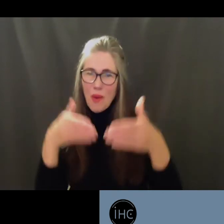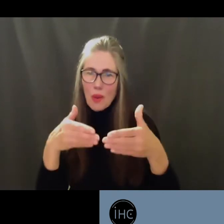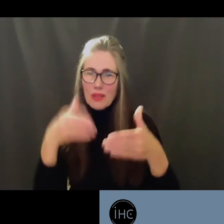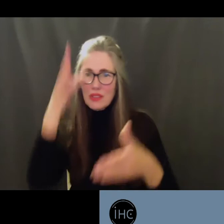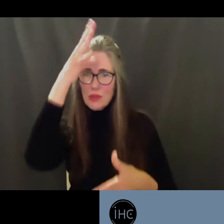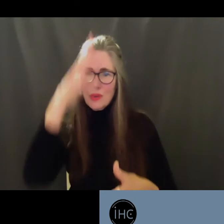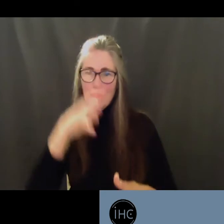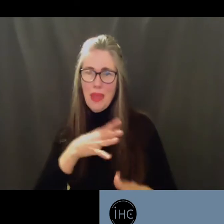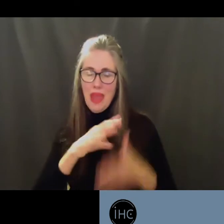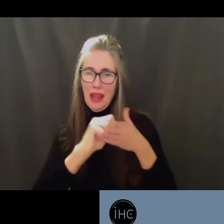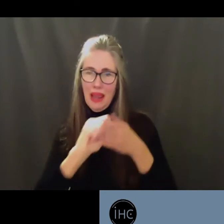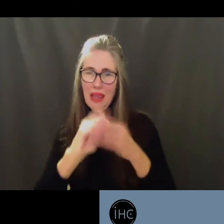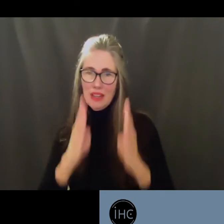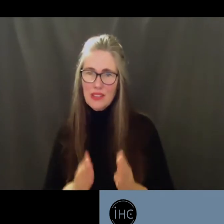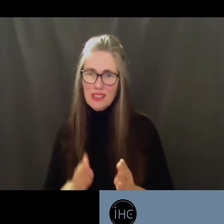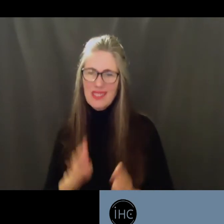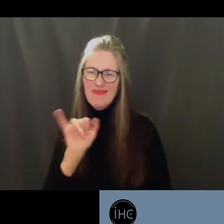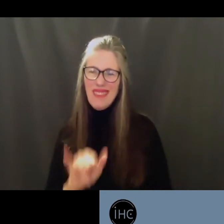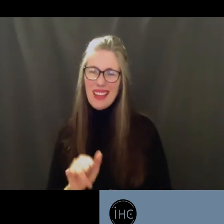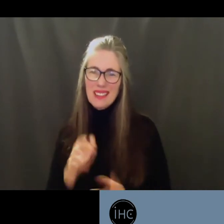leaders. Interesting.